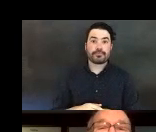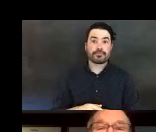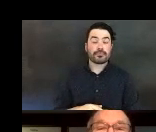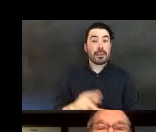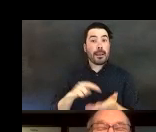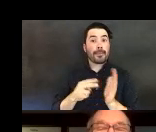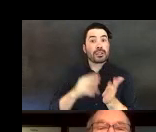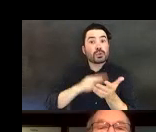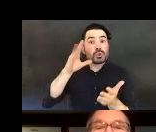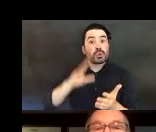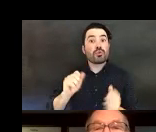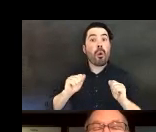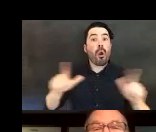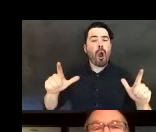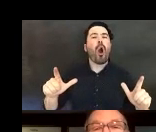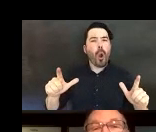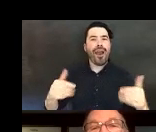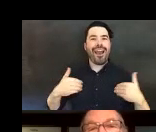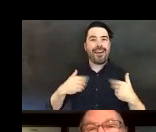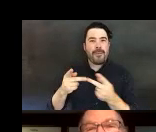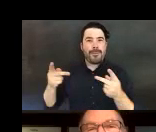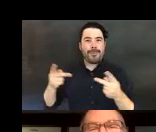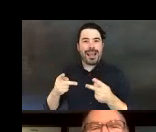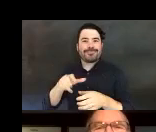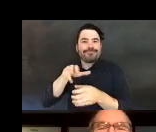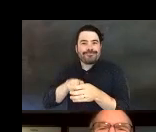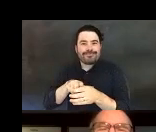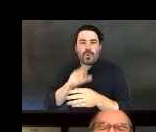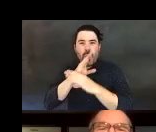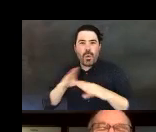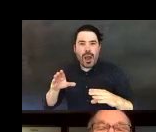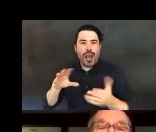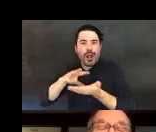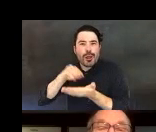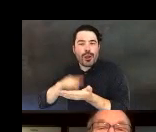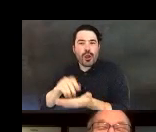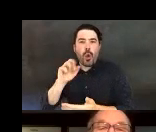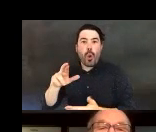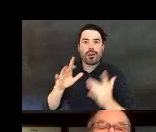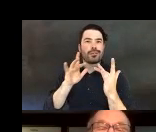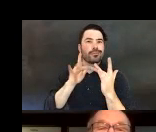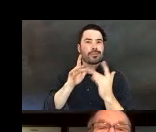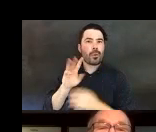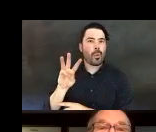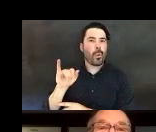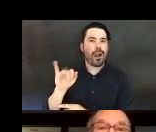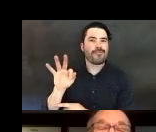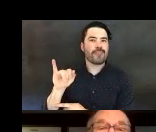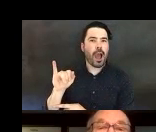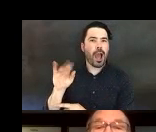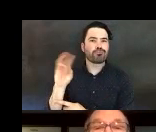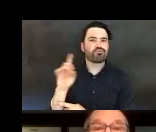at home or necessarily the Wi-Fi connectivity. Meanwhile,